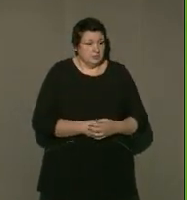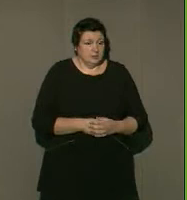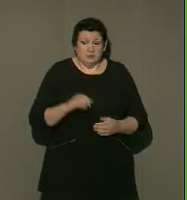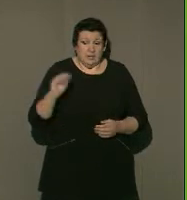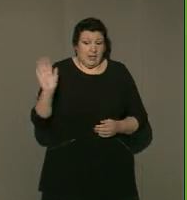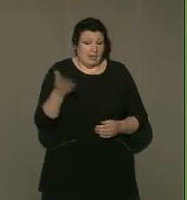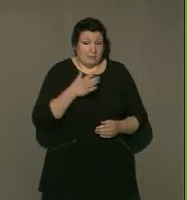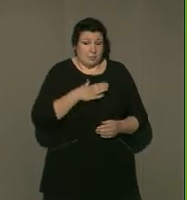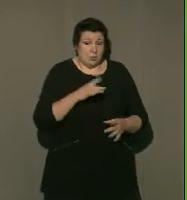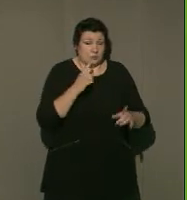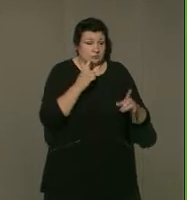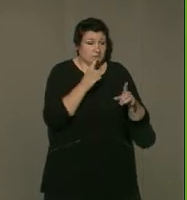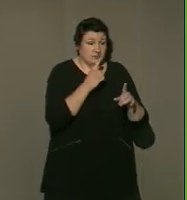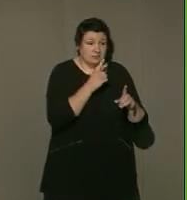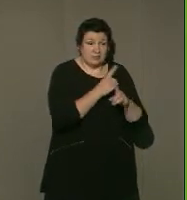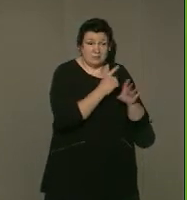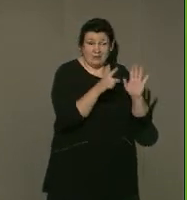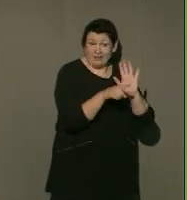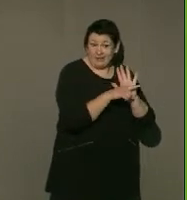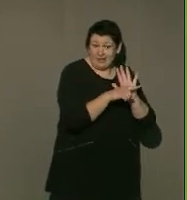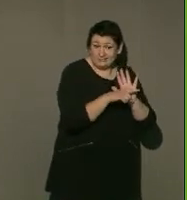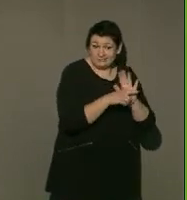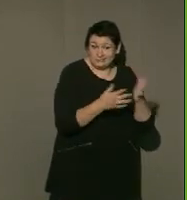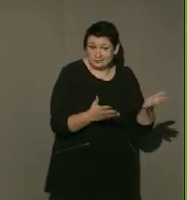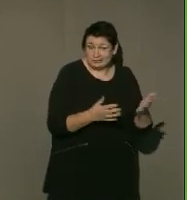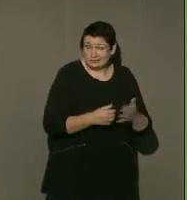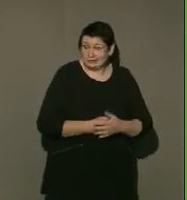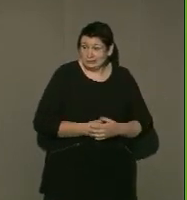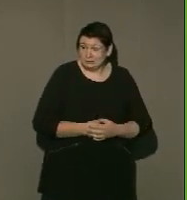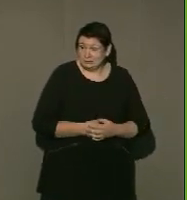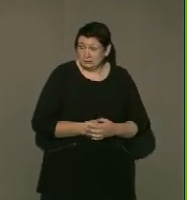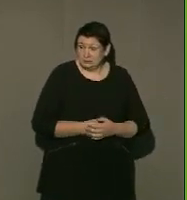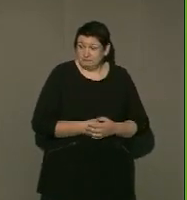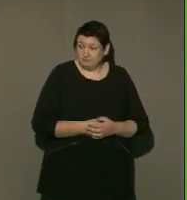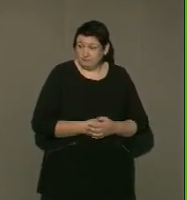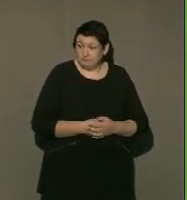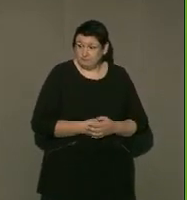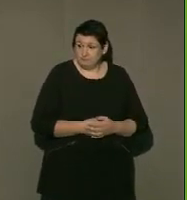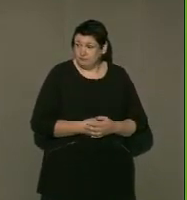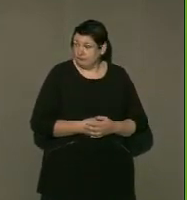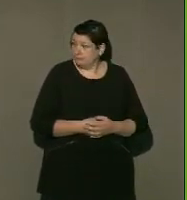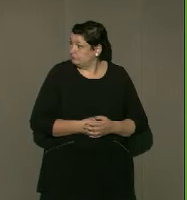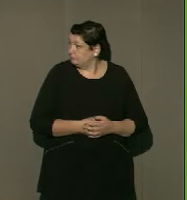speak against this amendment? Okay, Martin.